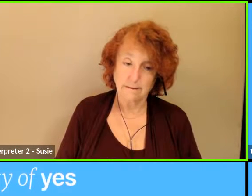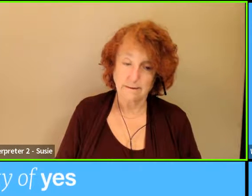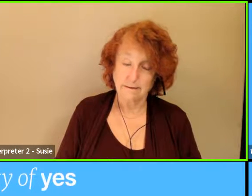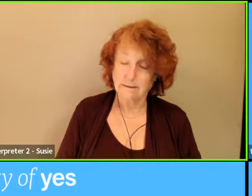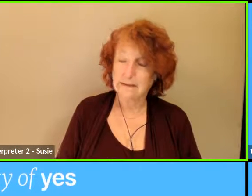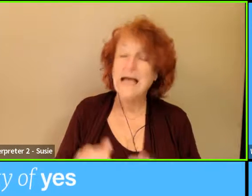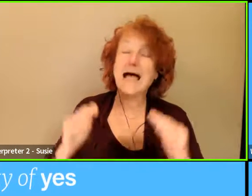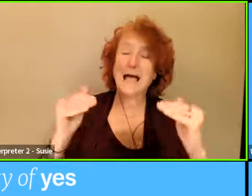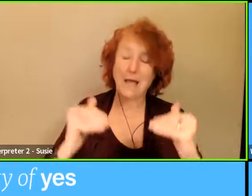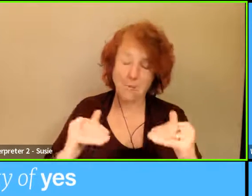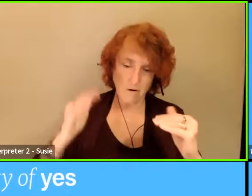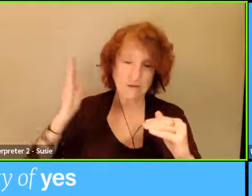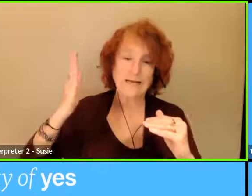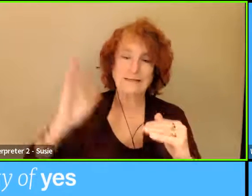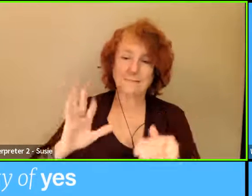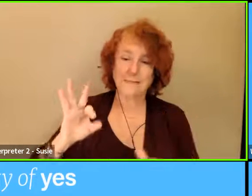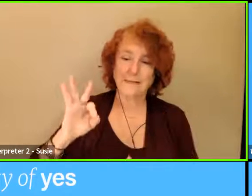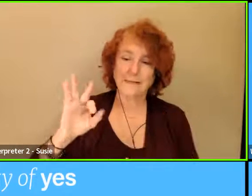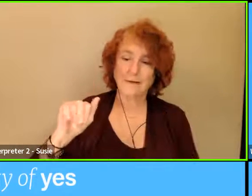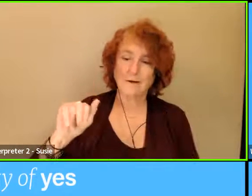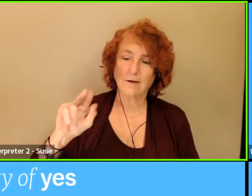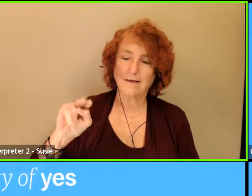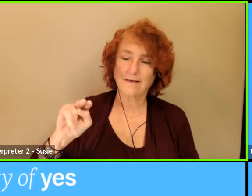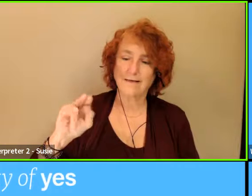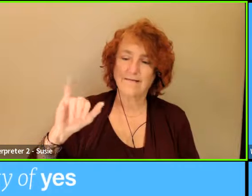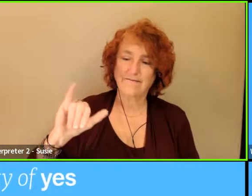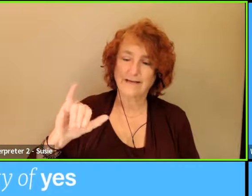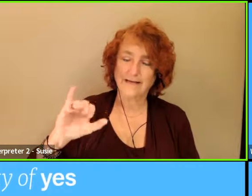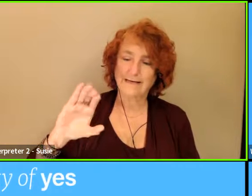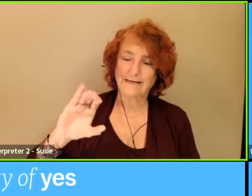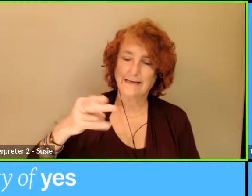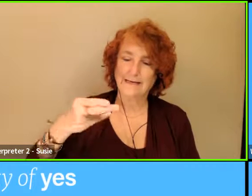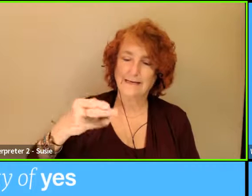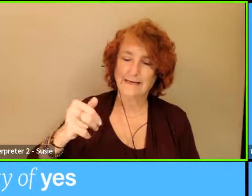Our next speaker is Fanny Chang.